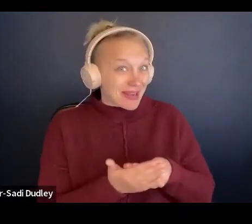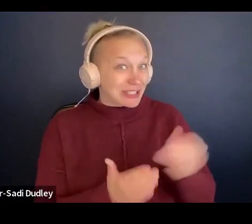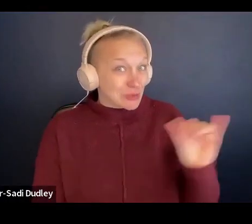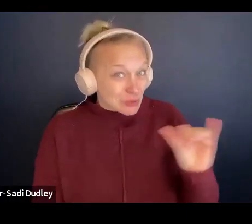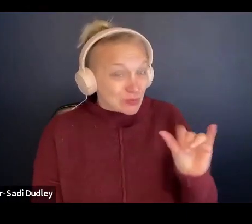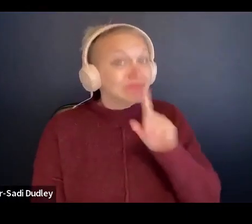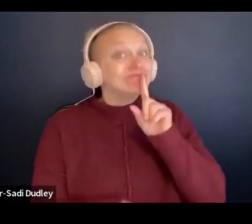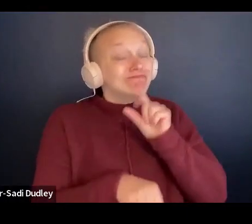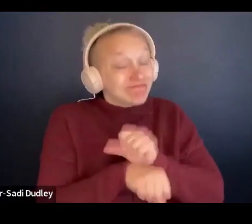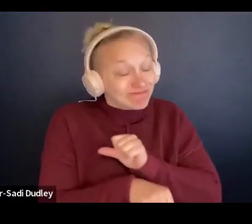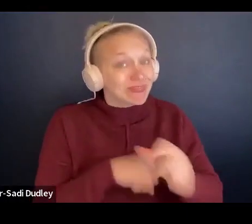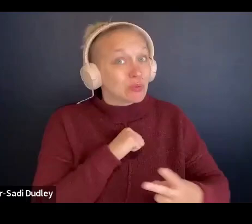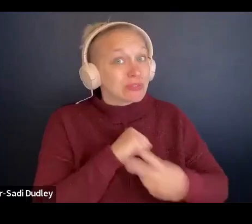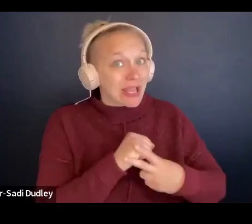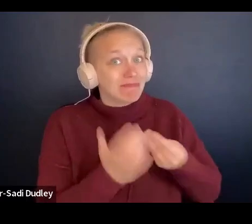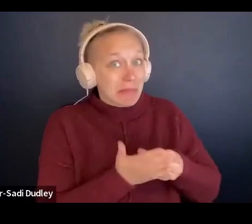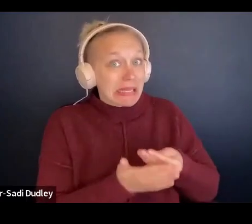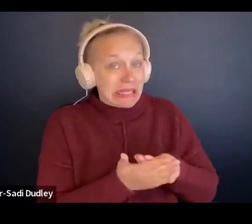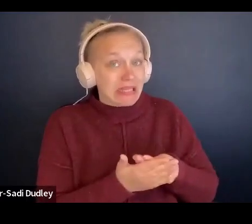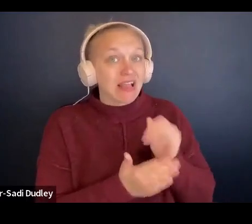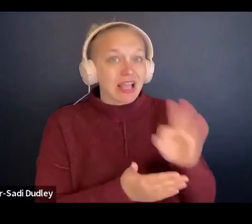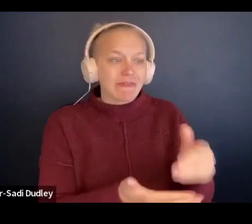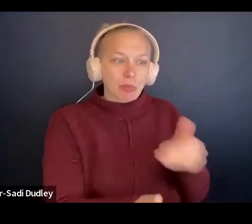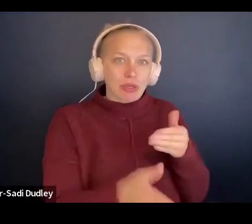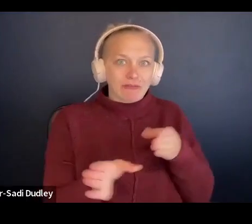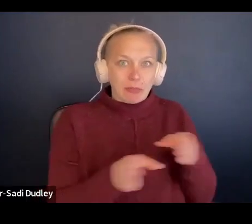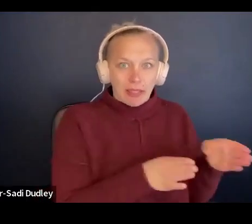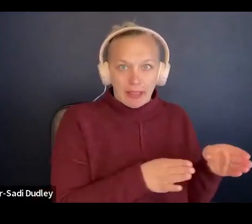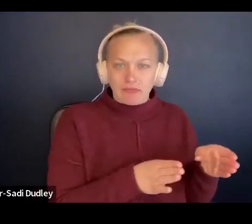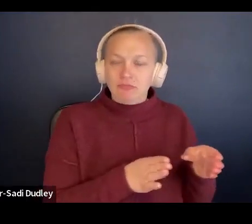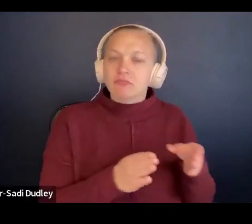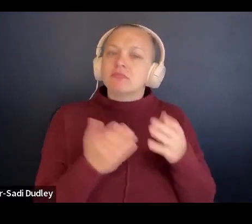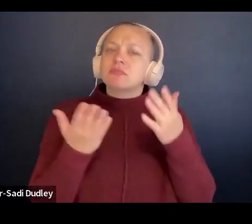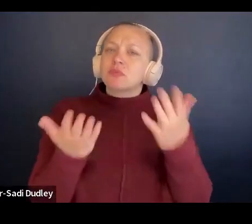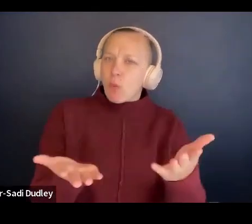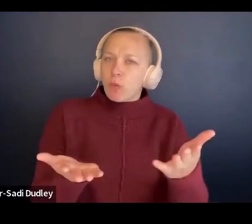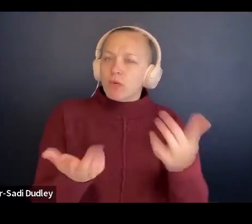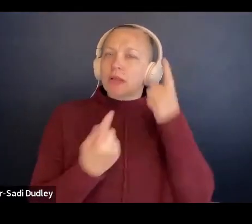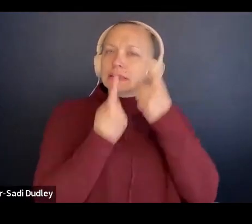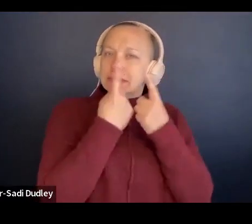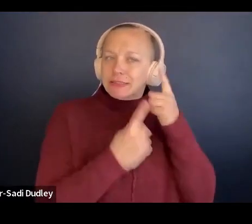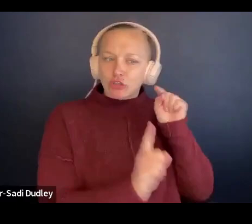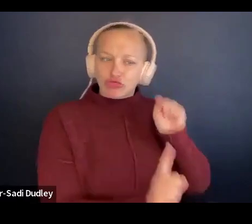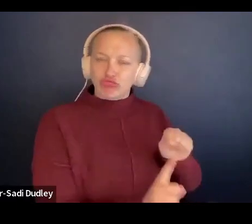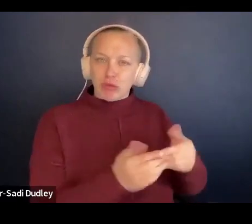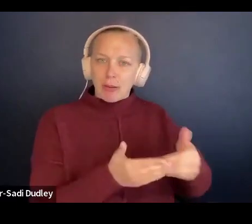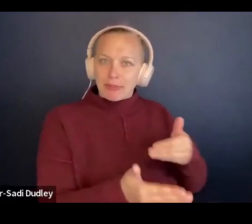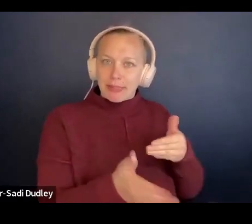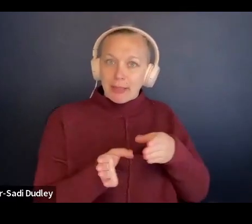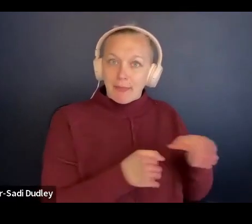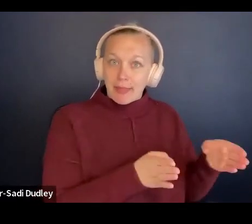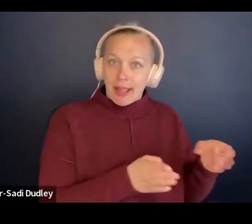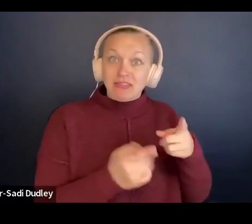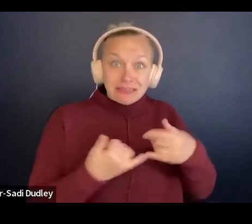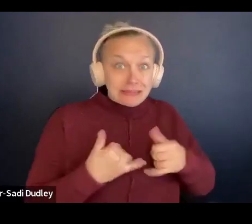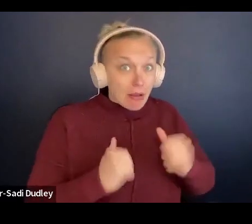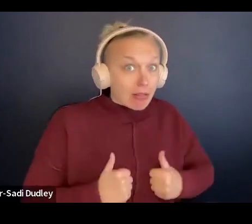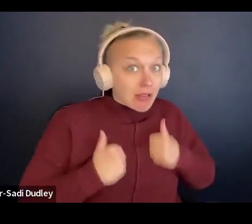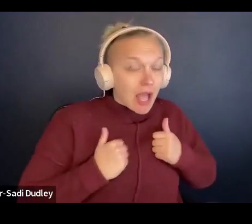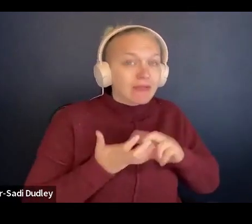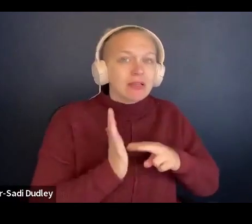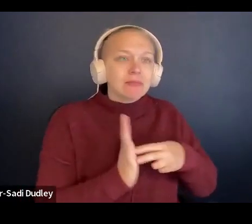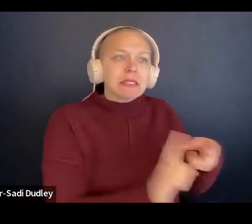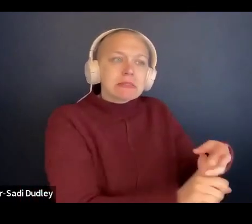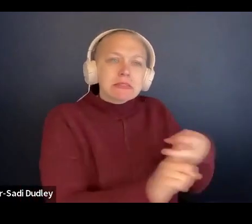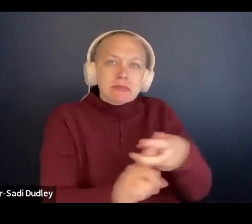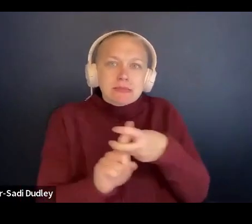that's right. It saves the family money. So when pre-planning, consider involving loved ones in discussions about your preferences to